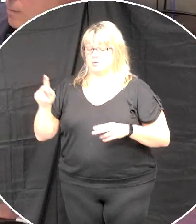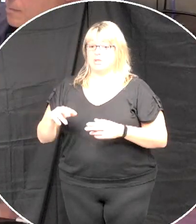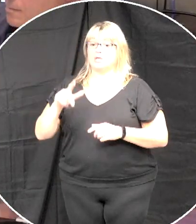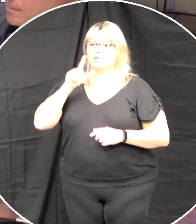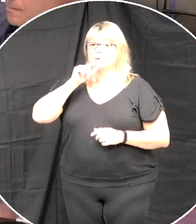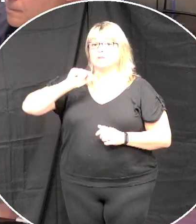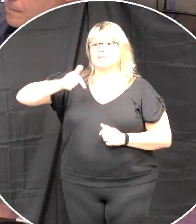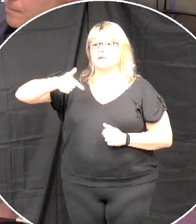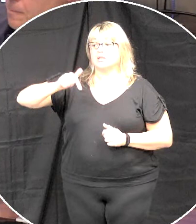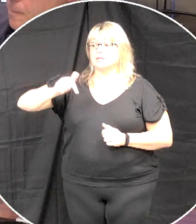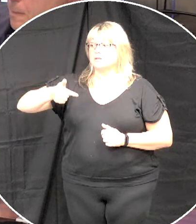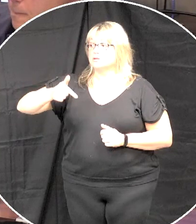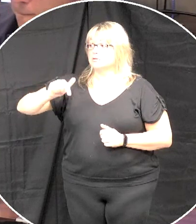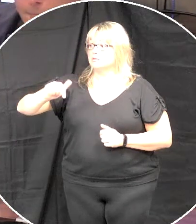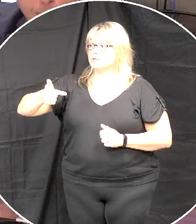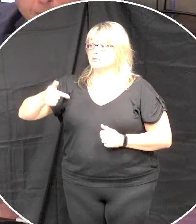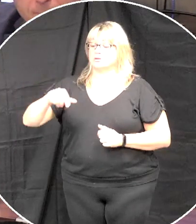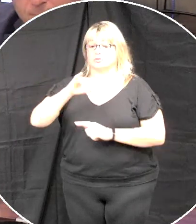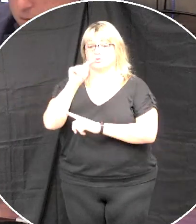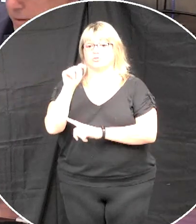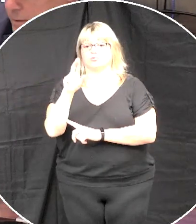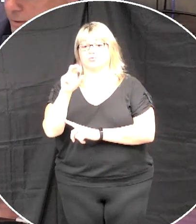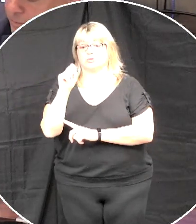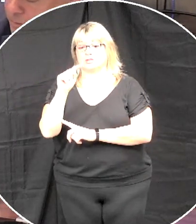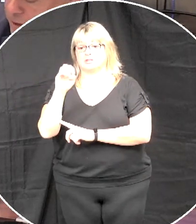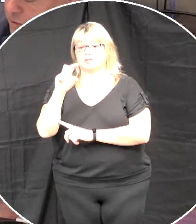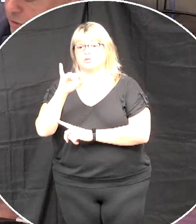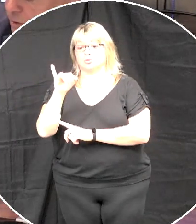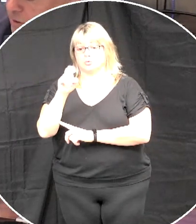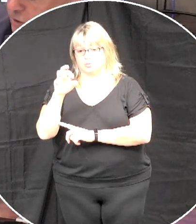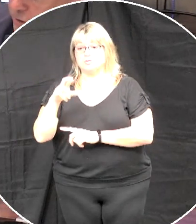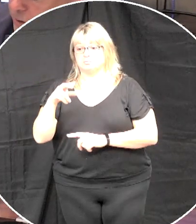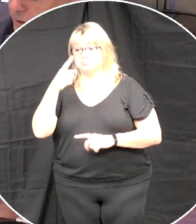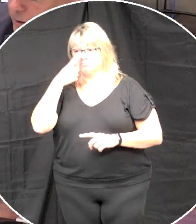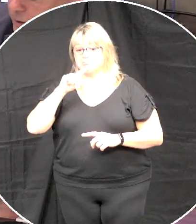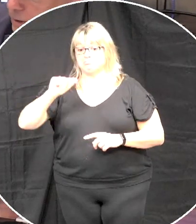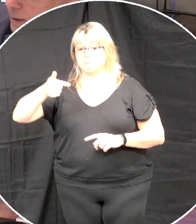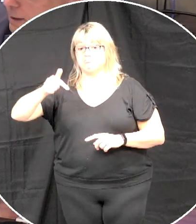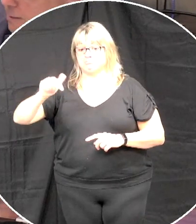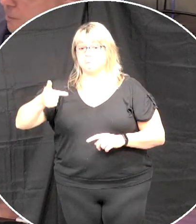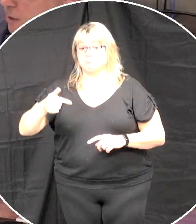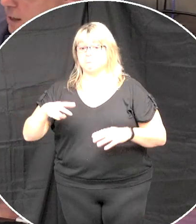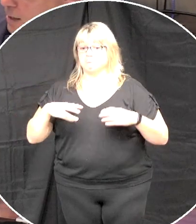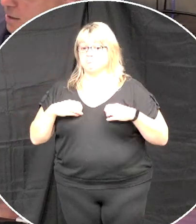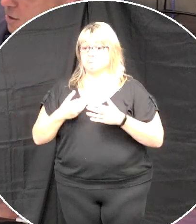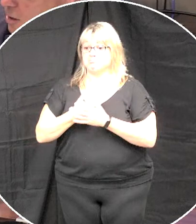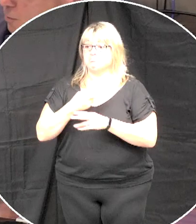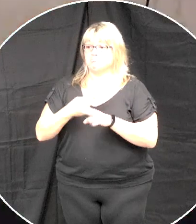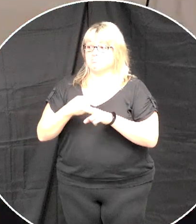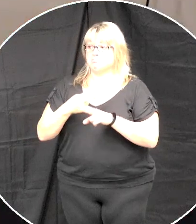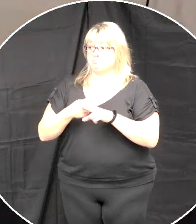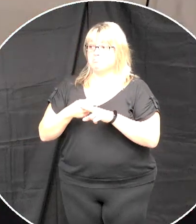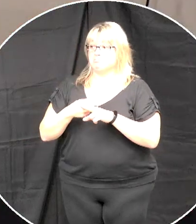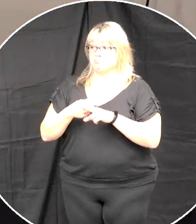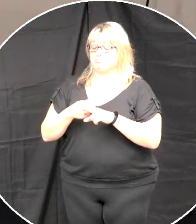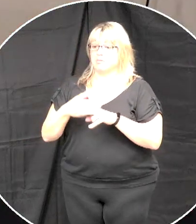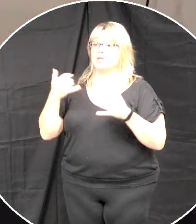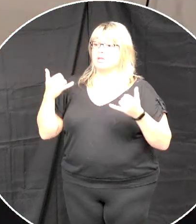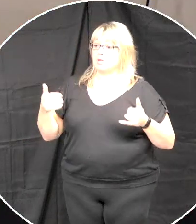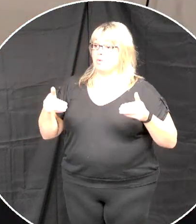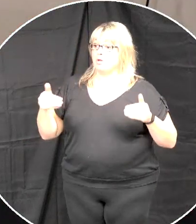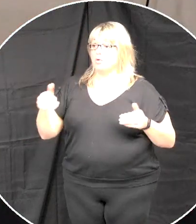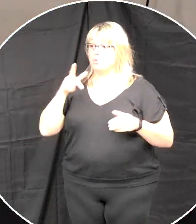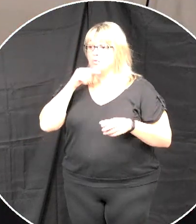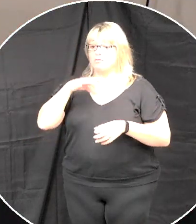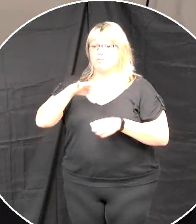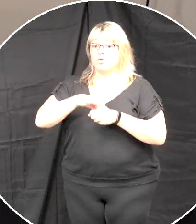Seconder? Trustee Jewer. Thank you very much. Okay, at this time, we'll call it to a vote.